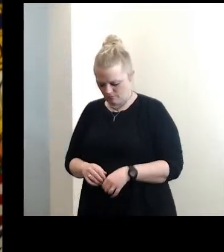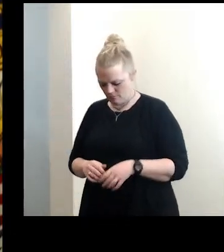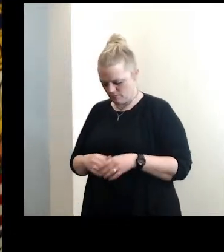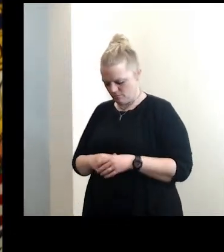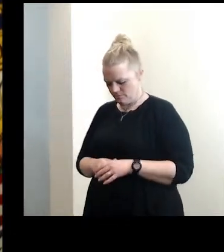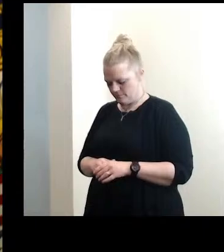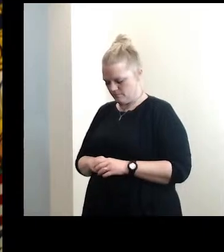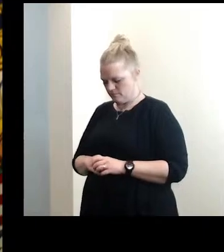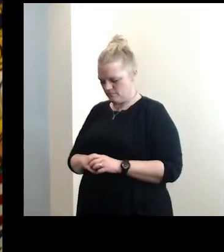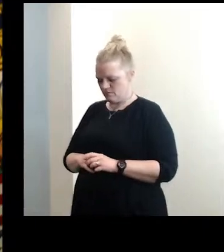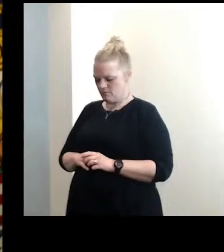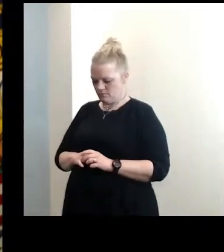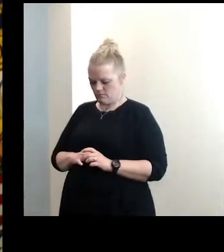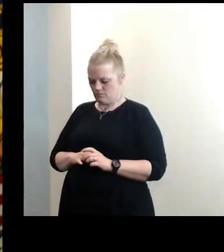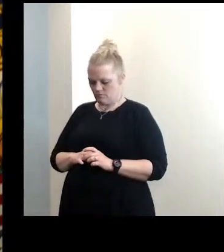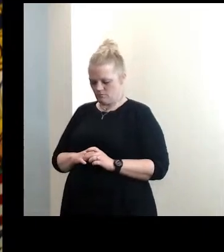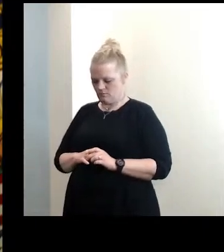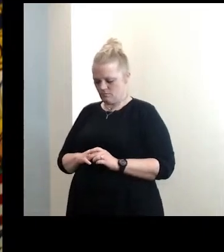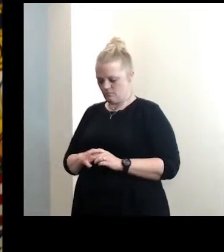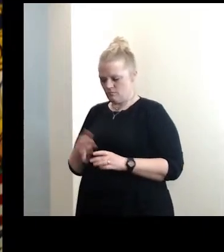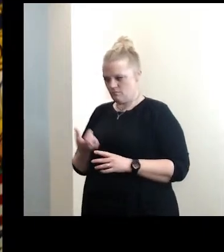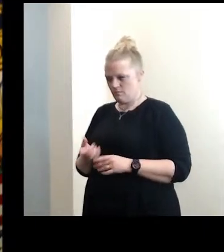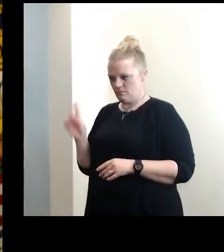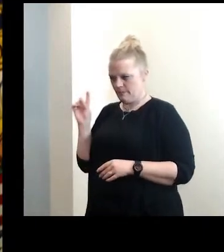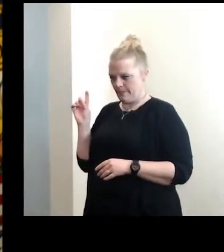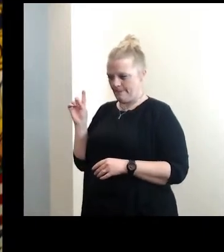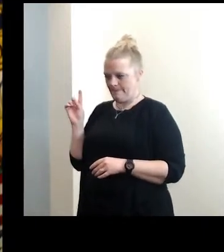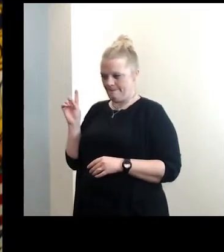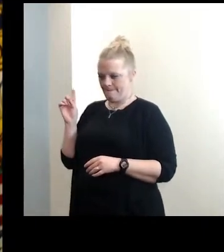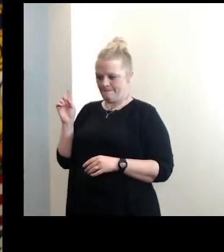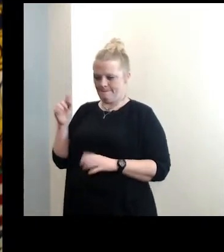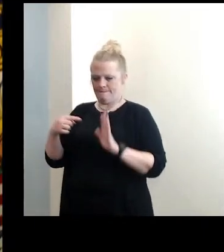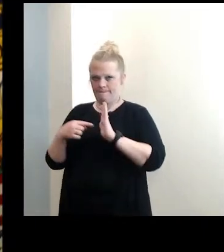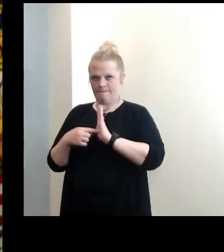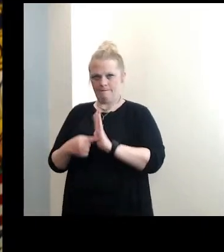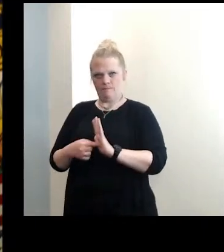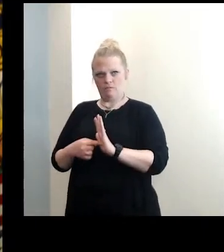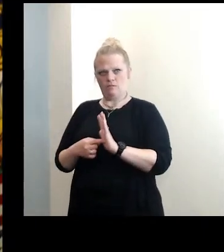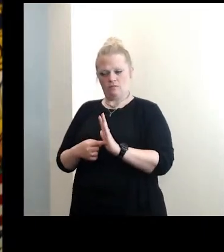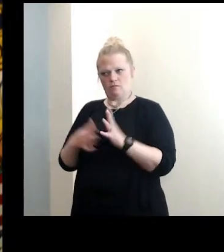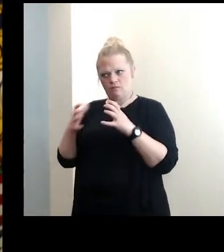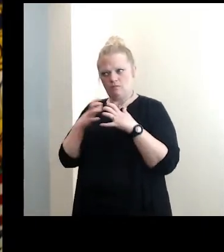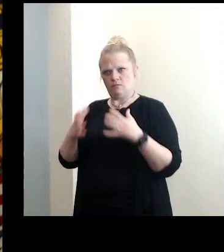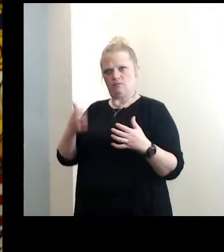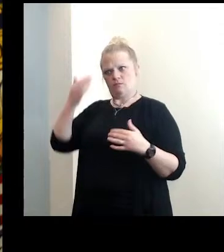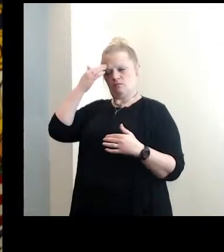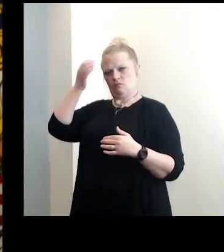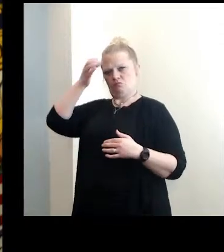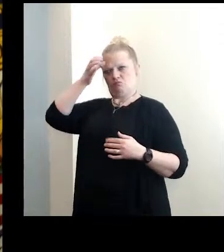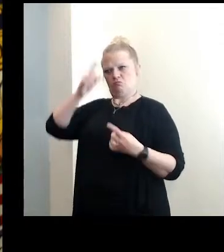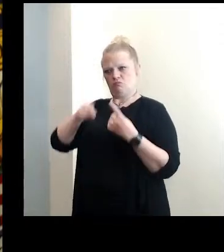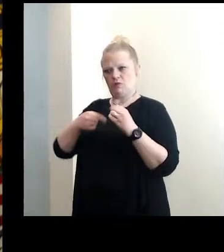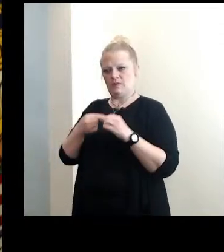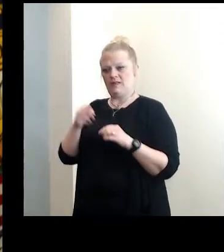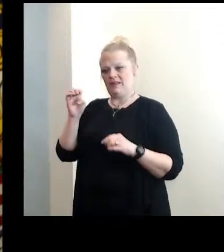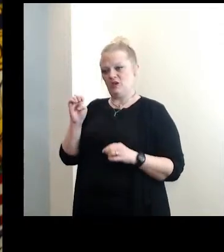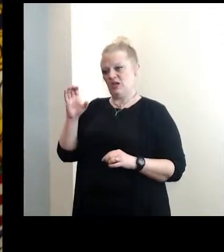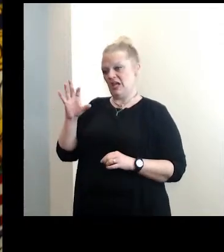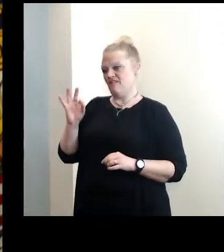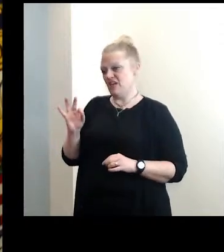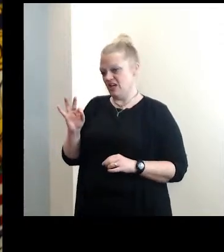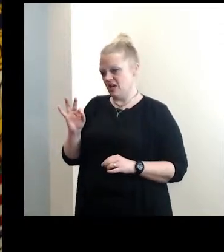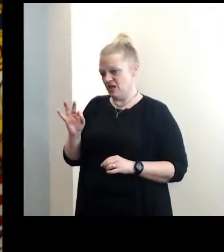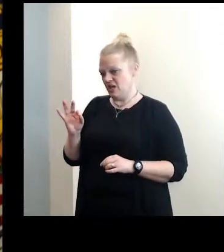questions? Yeah, Mark, last week you demonstrated considerable knowledge of the Erie County Fair and the